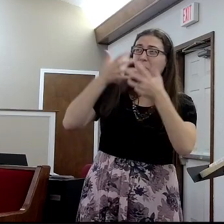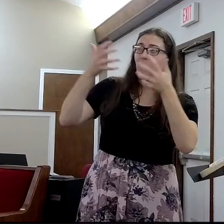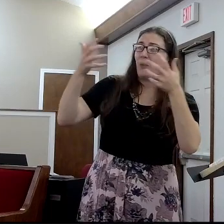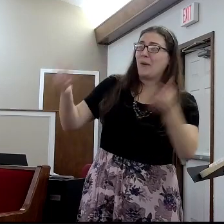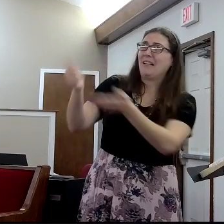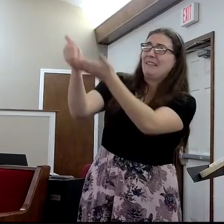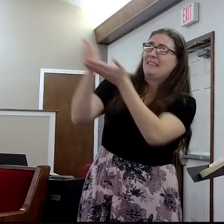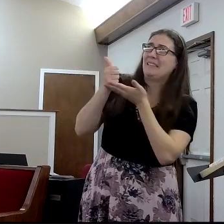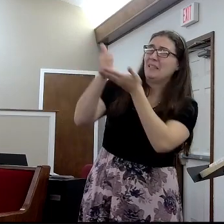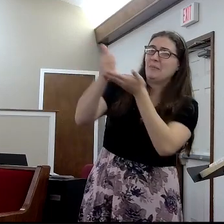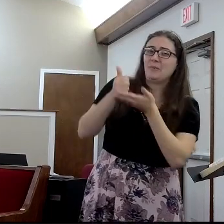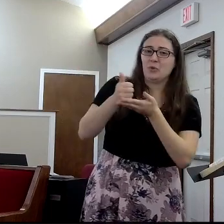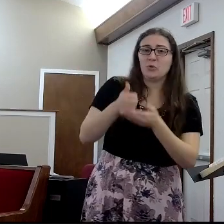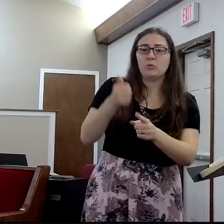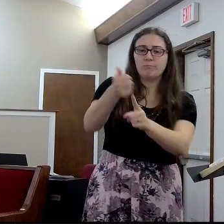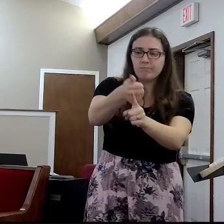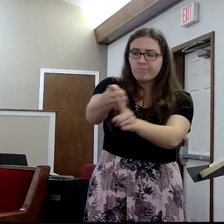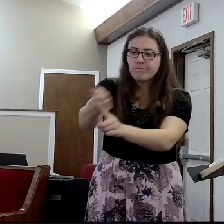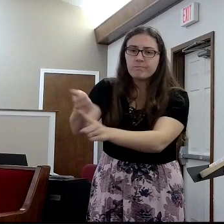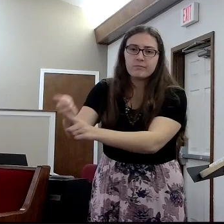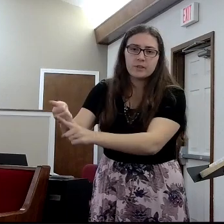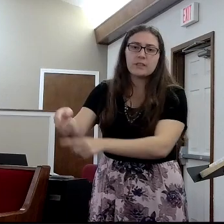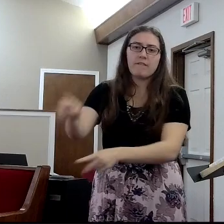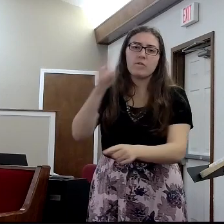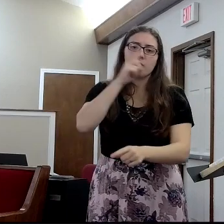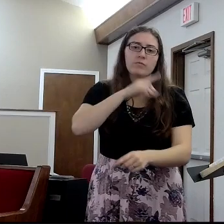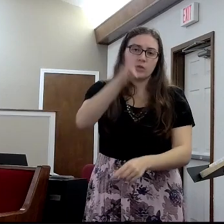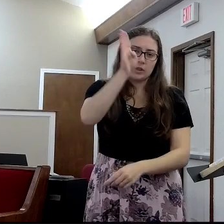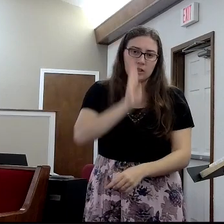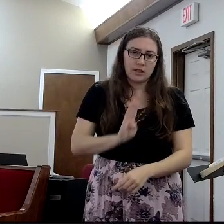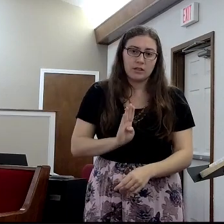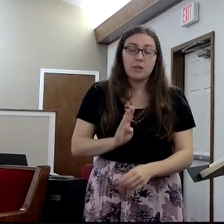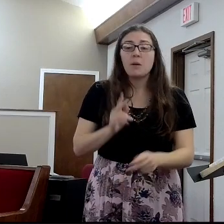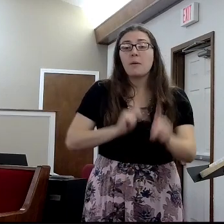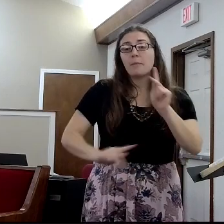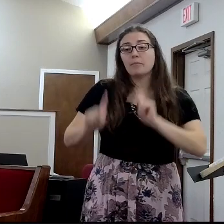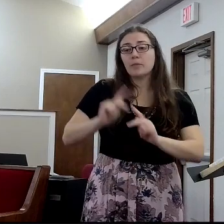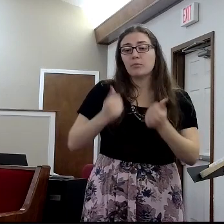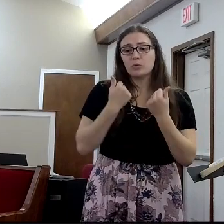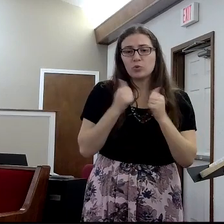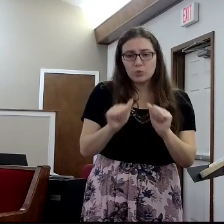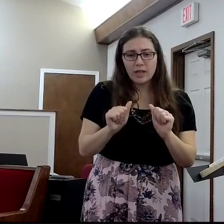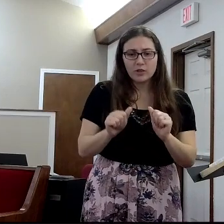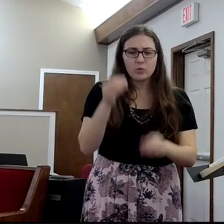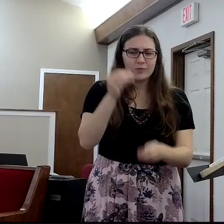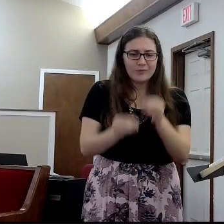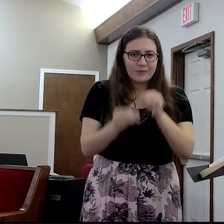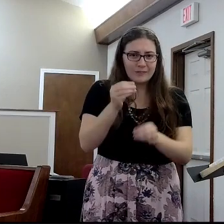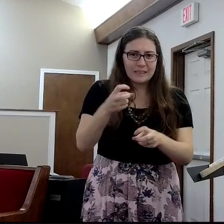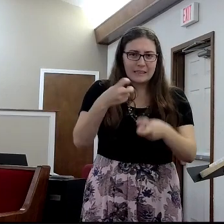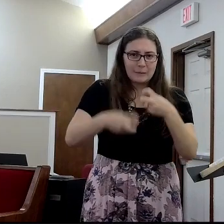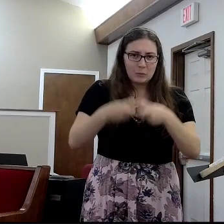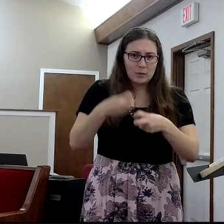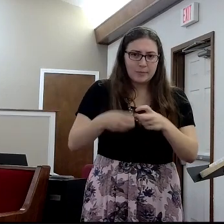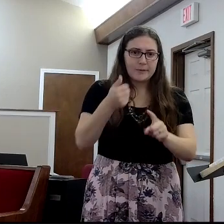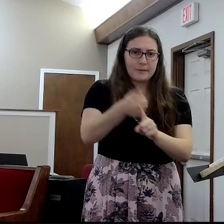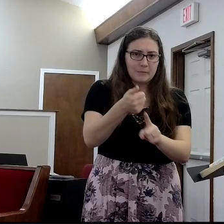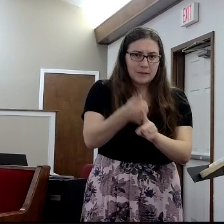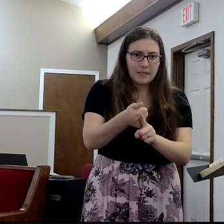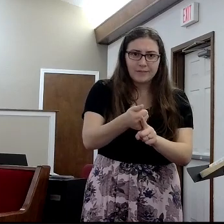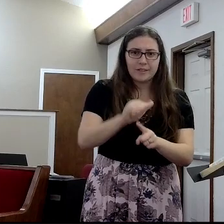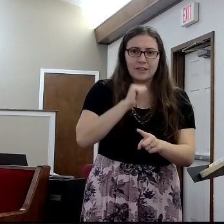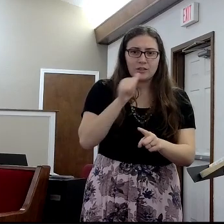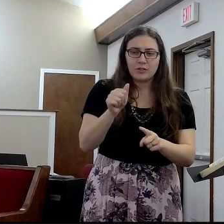every man unto his God. So I find this very interesting. People always try to fix things themselves